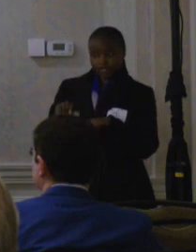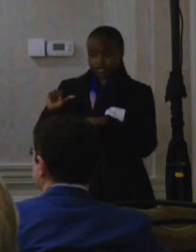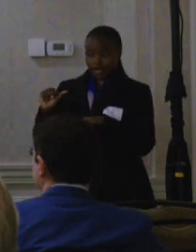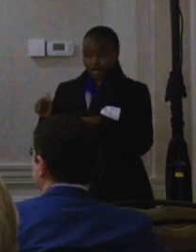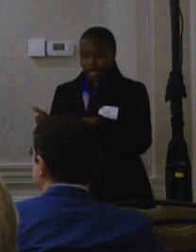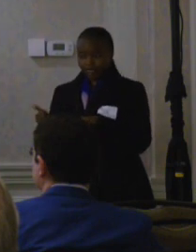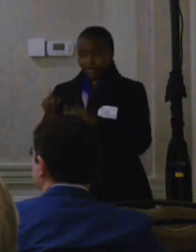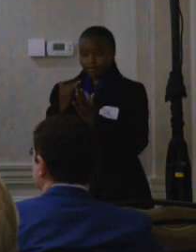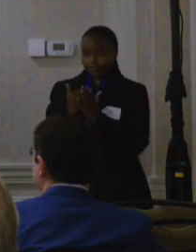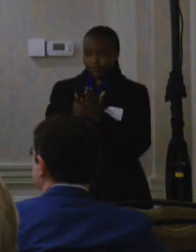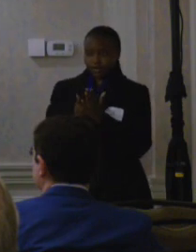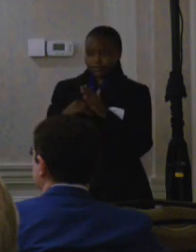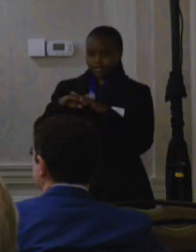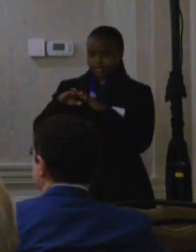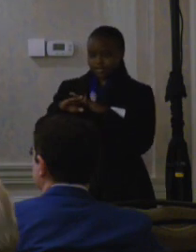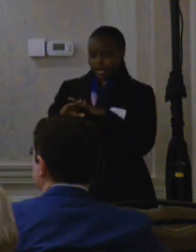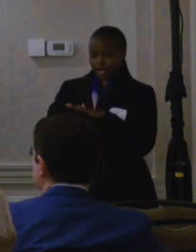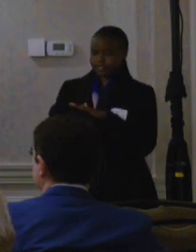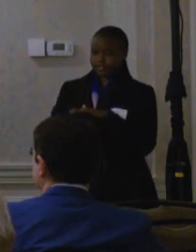number is less than half that.